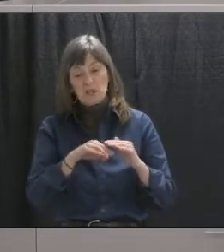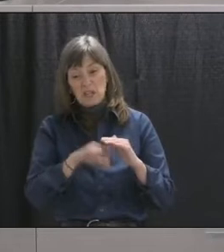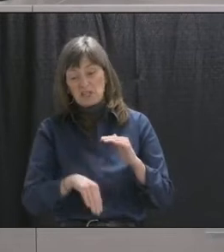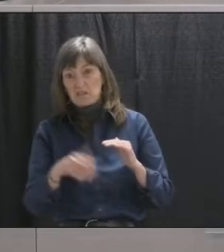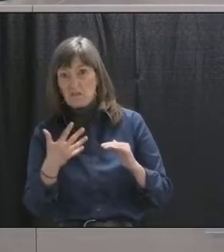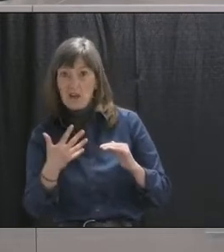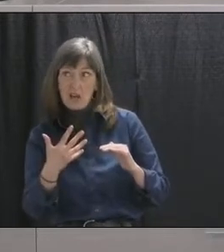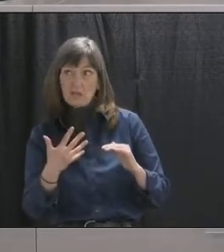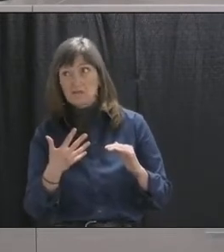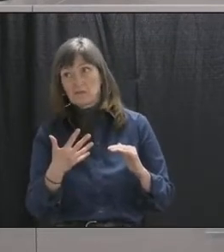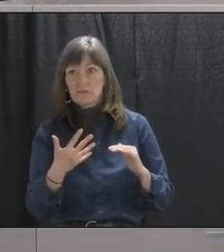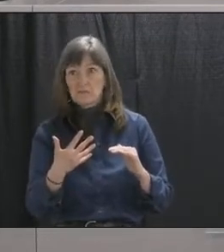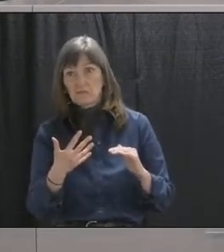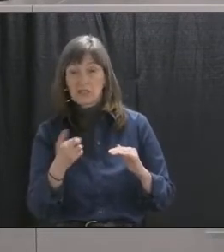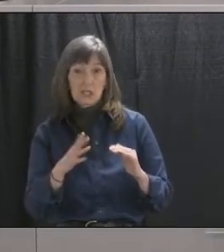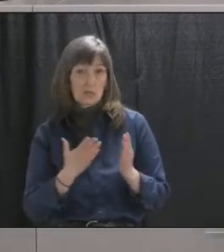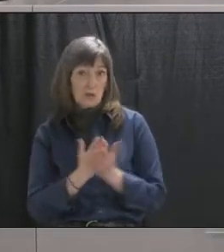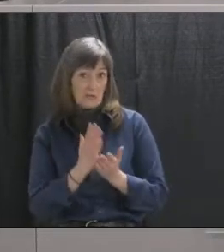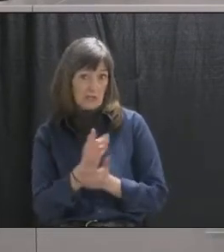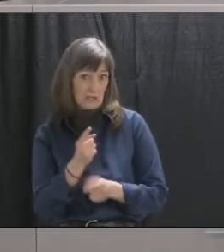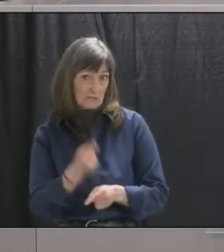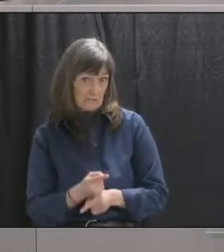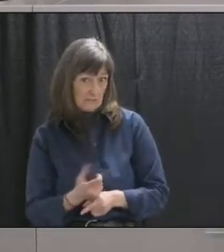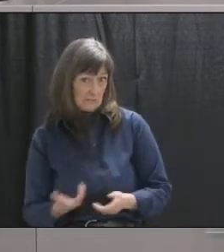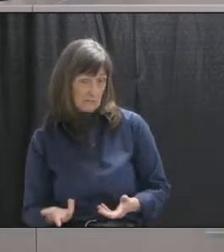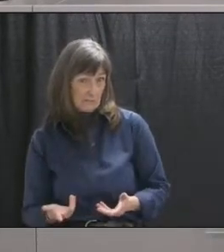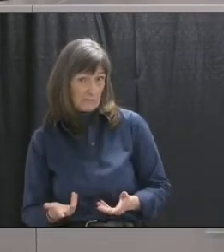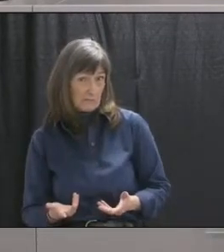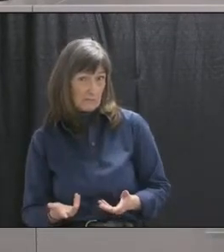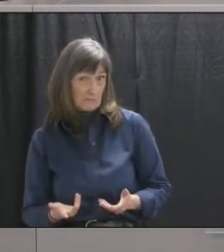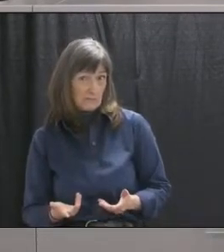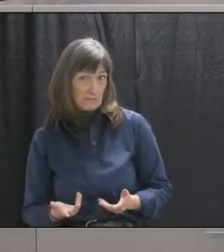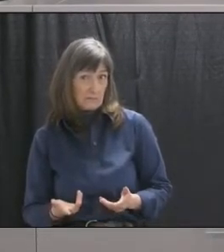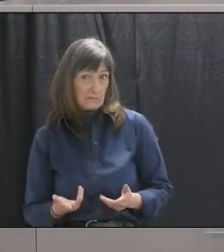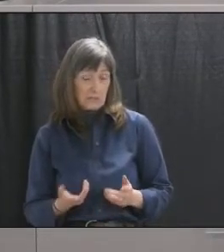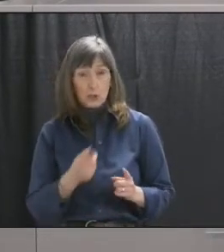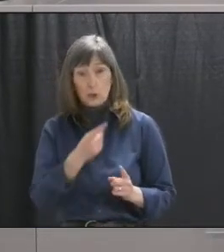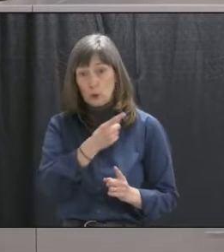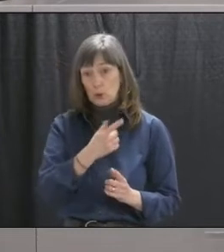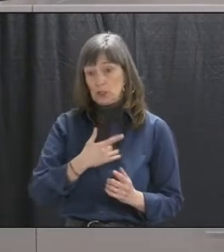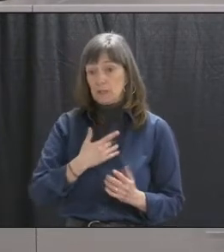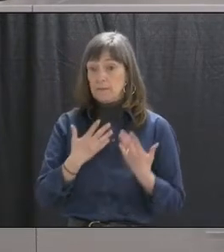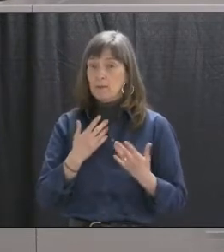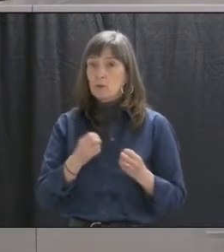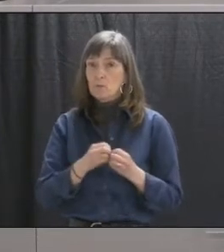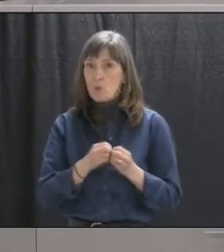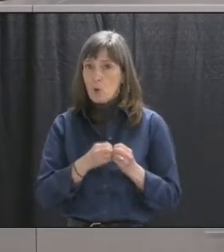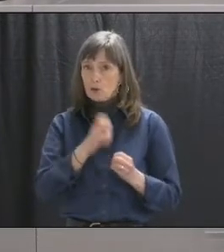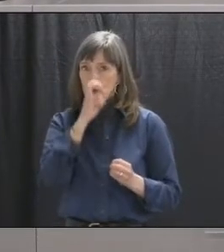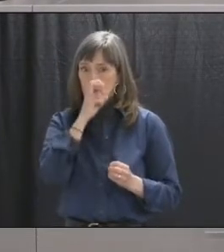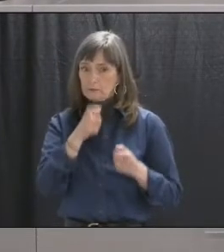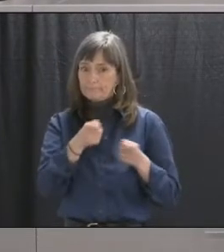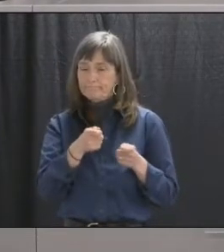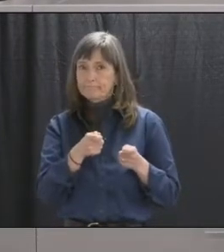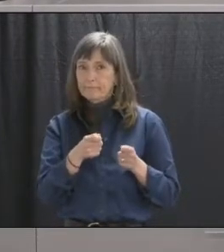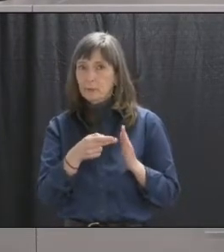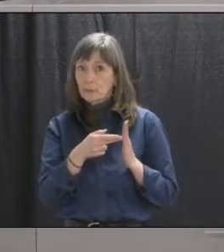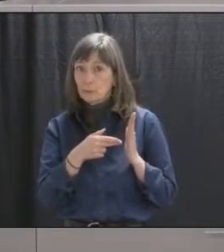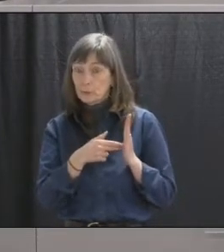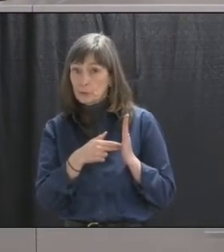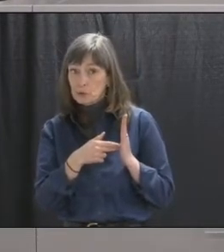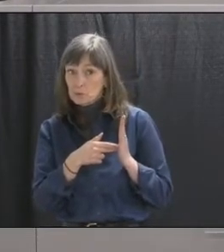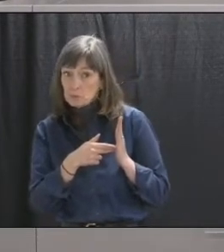not breaking the rules. You mentioned the possibility of tightening rules. Do you plan on looking at actually making that